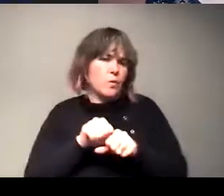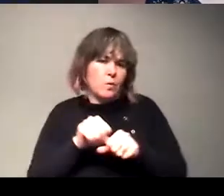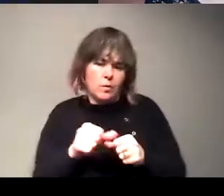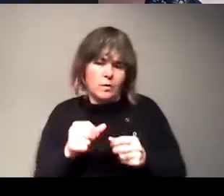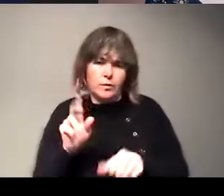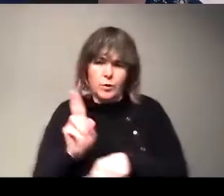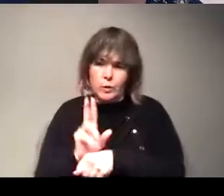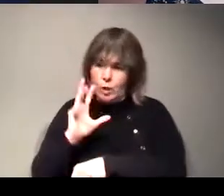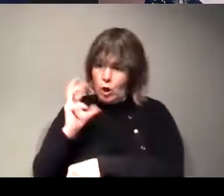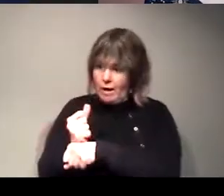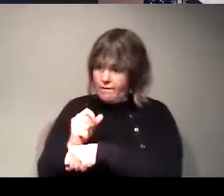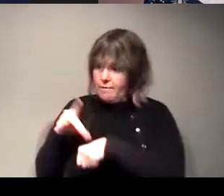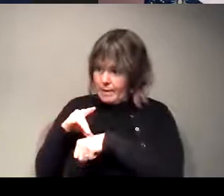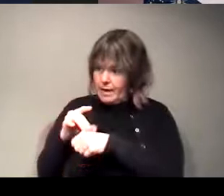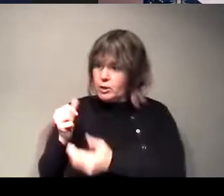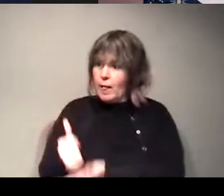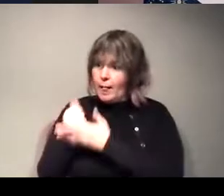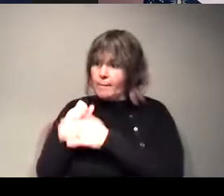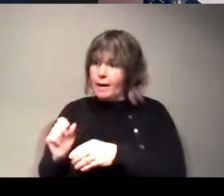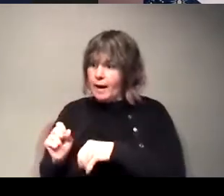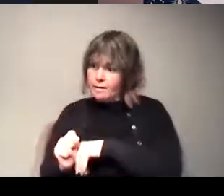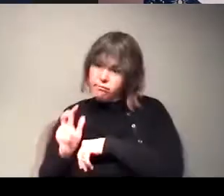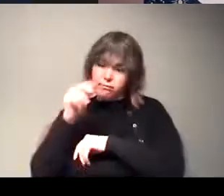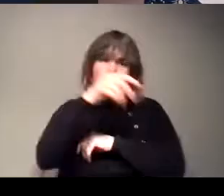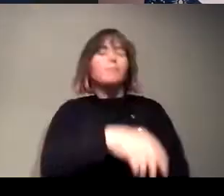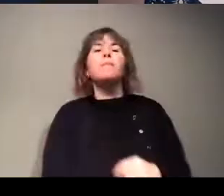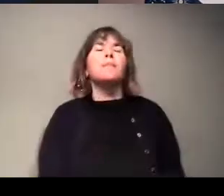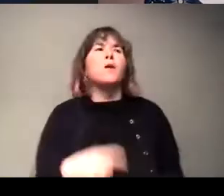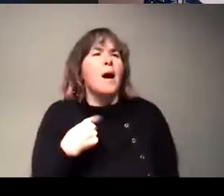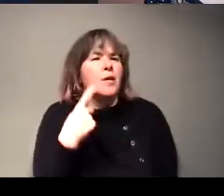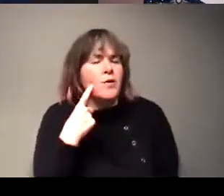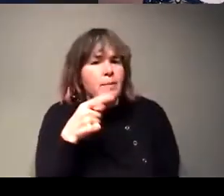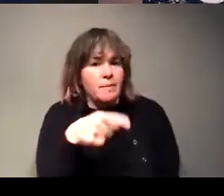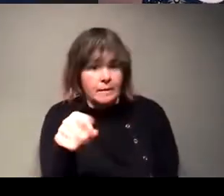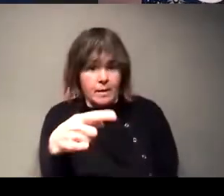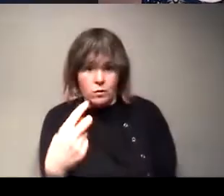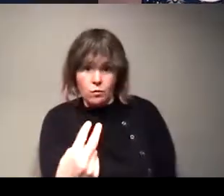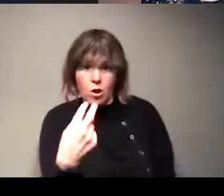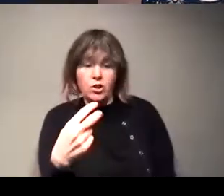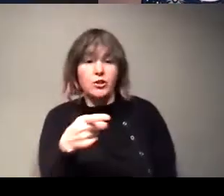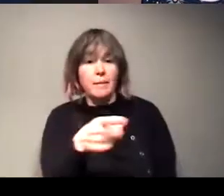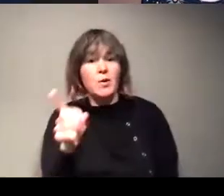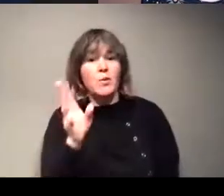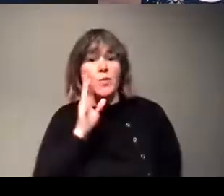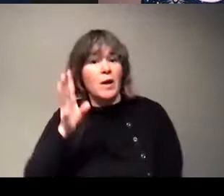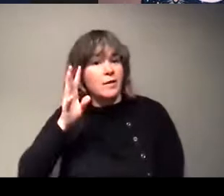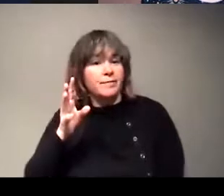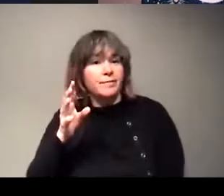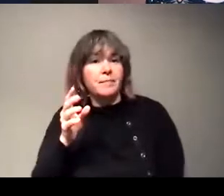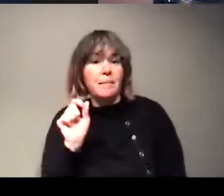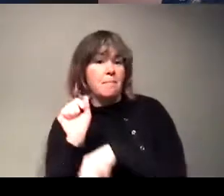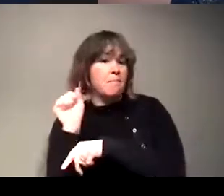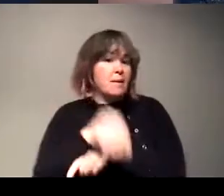your way. So what I'm hearing is that maybe someone in this audience will be the one to beat Han